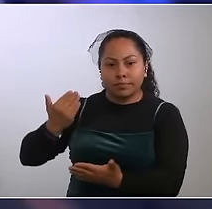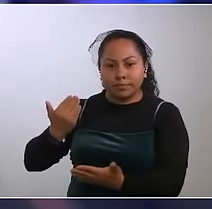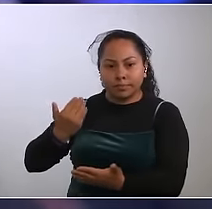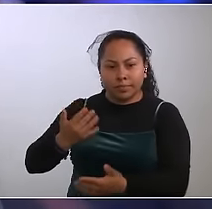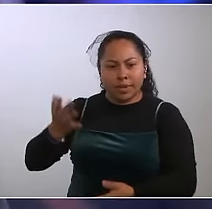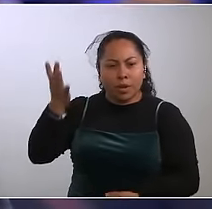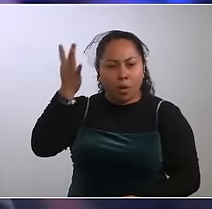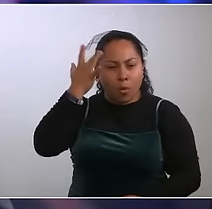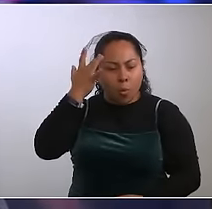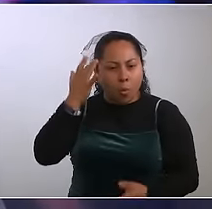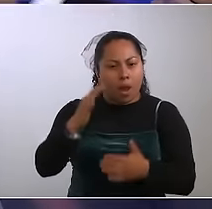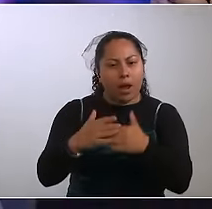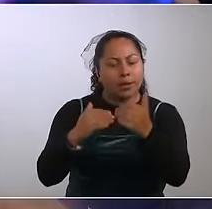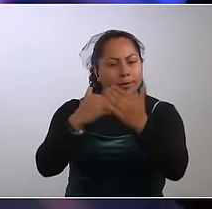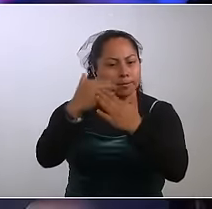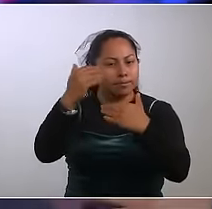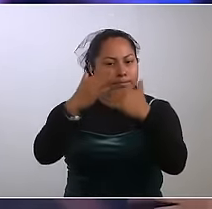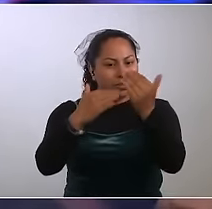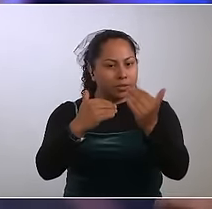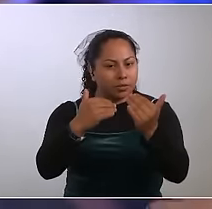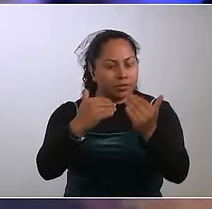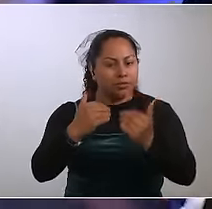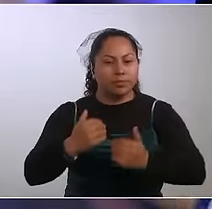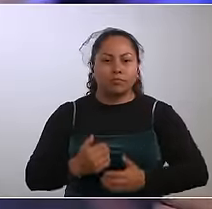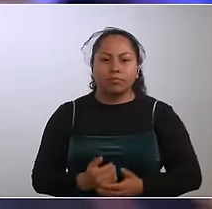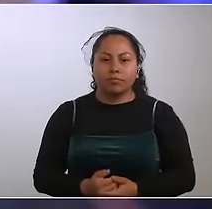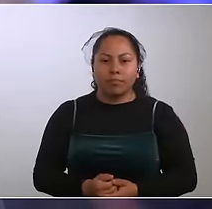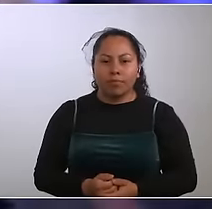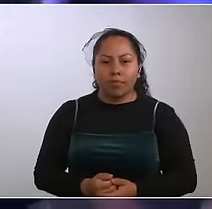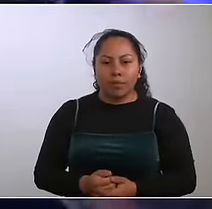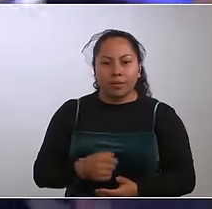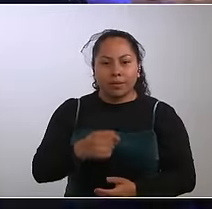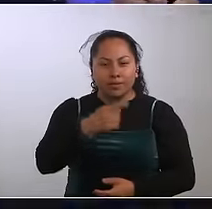were building. La edificaron no porque entendieron they lo que built hacía. It out of obedience to